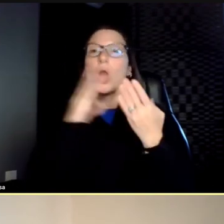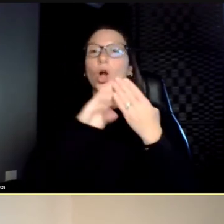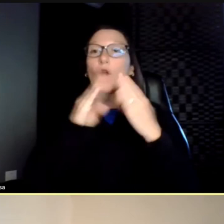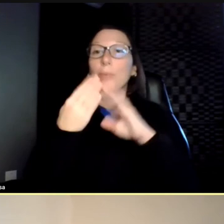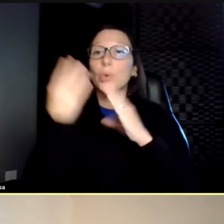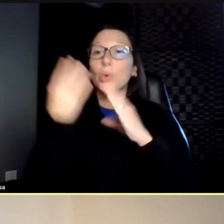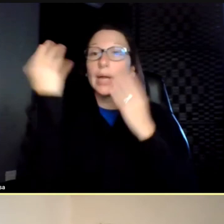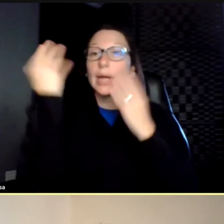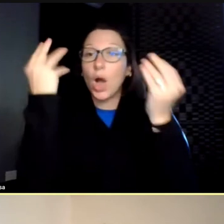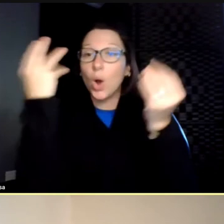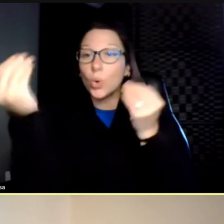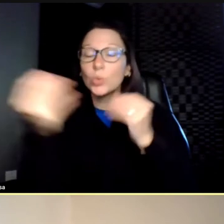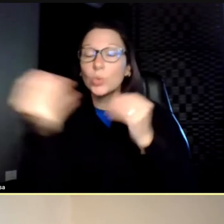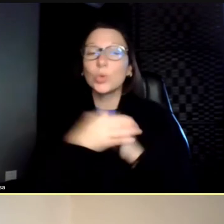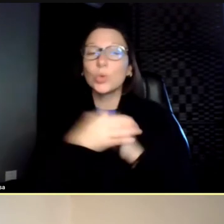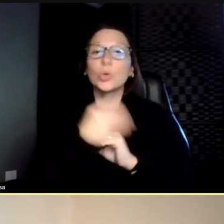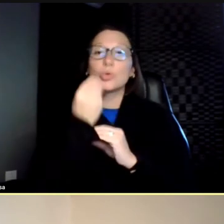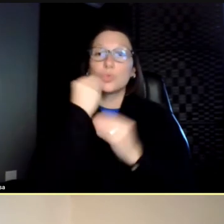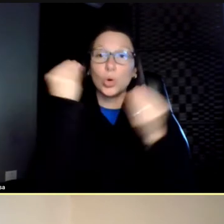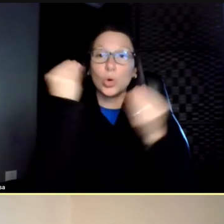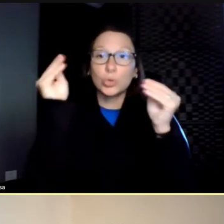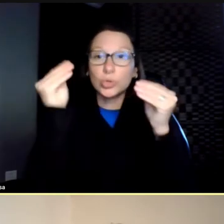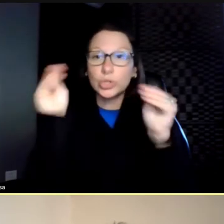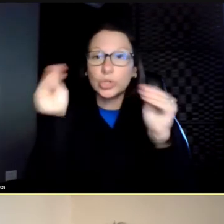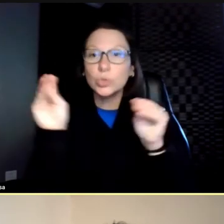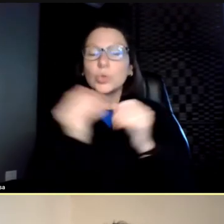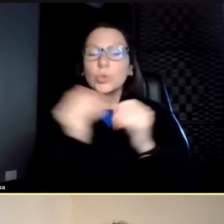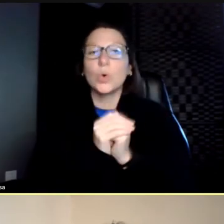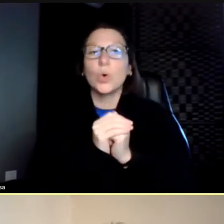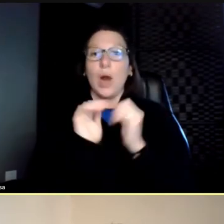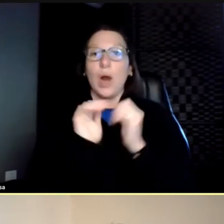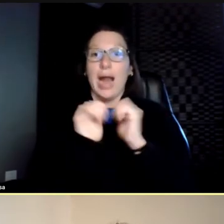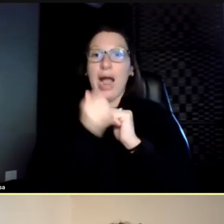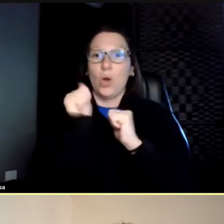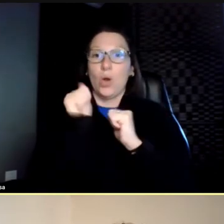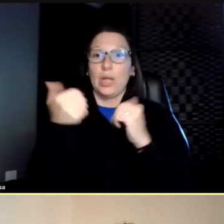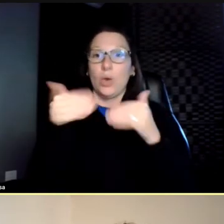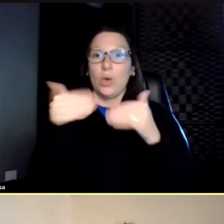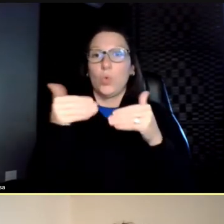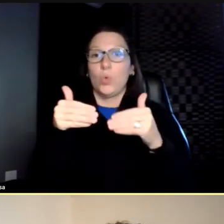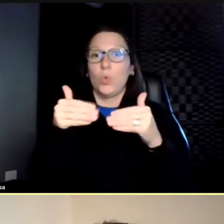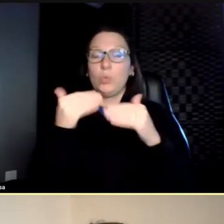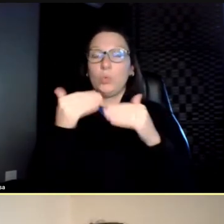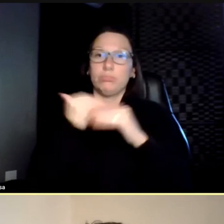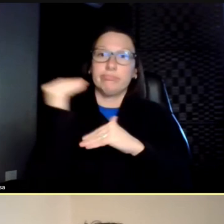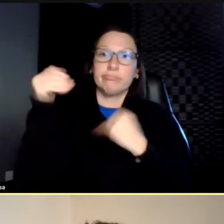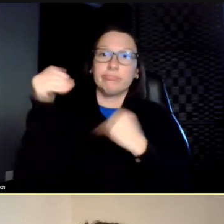what going to the grocery store might look like, and how it could be overstimulating, and what could we do about that.